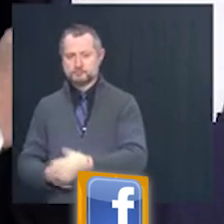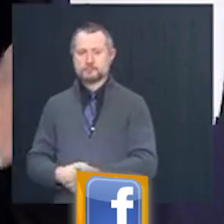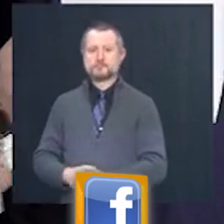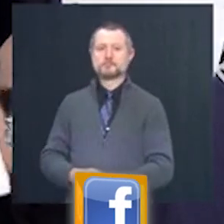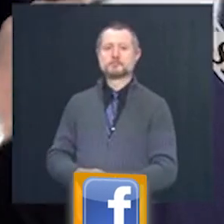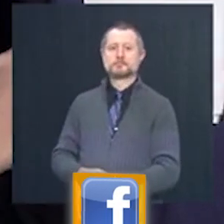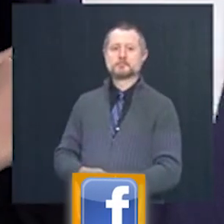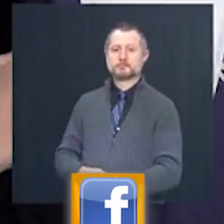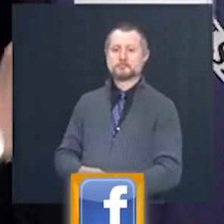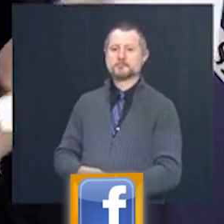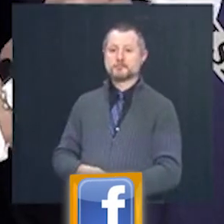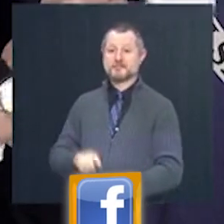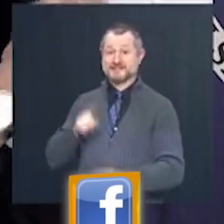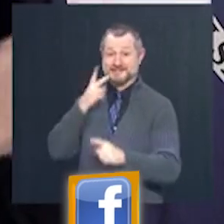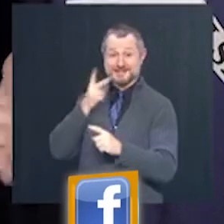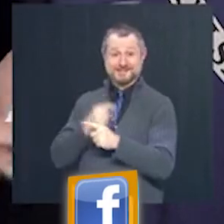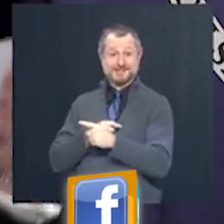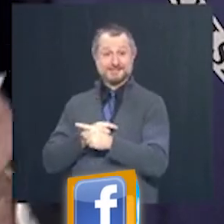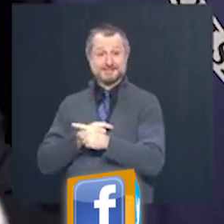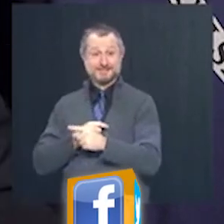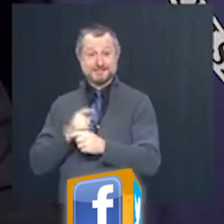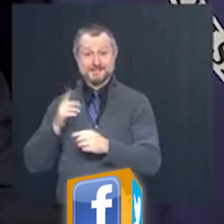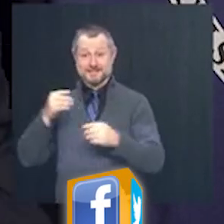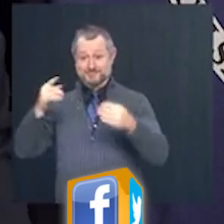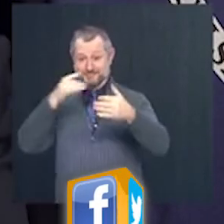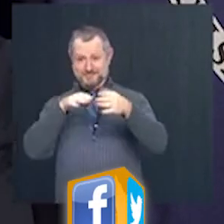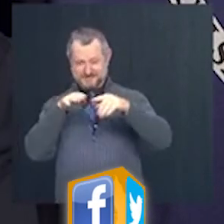stabilization. This is increasing.